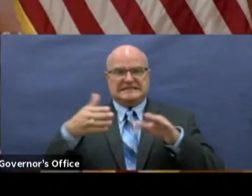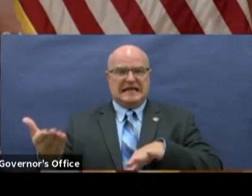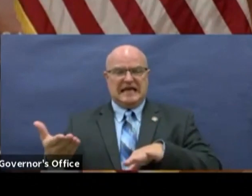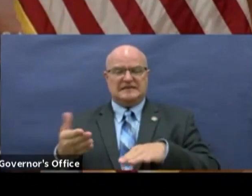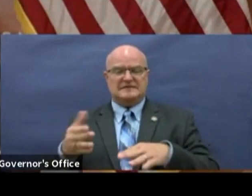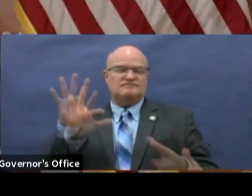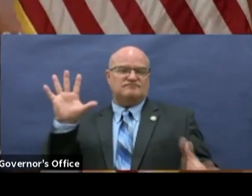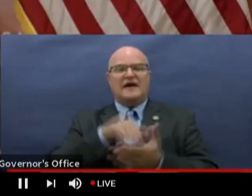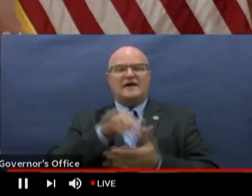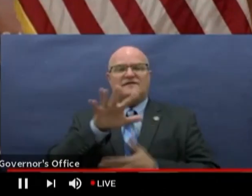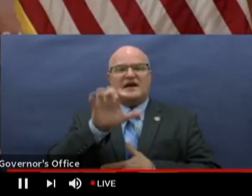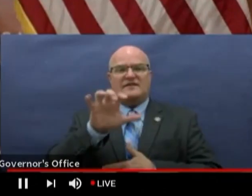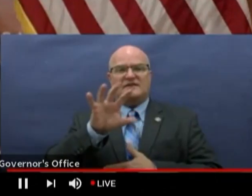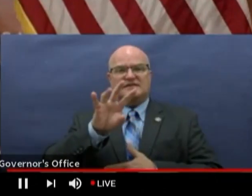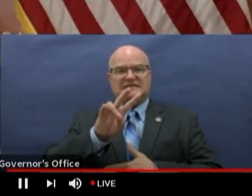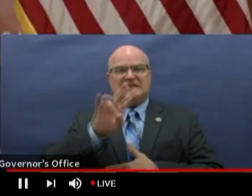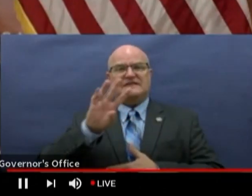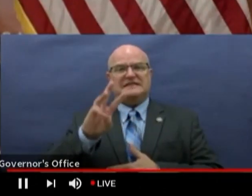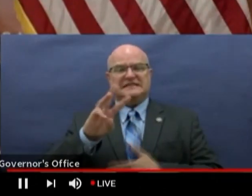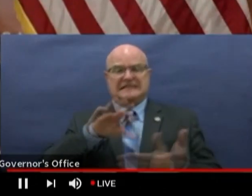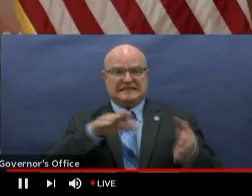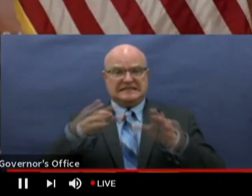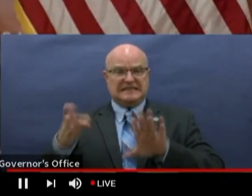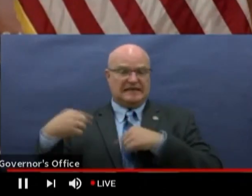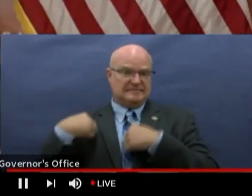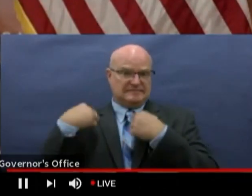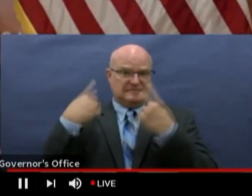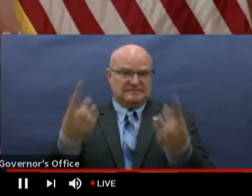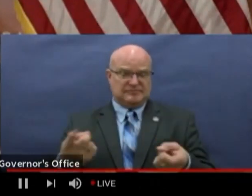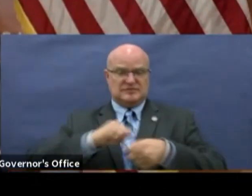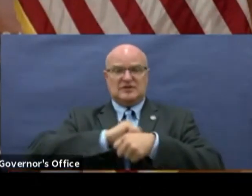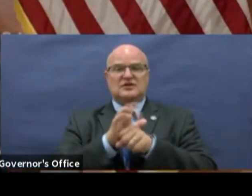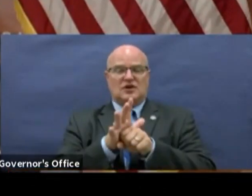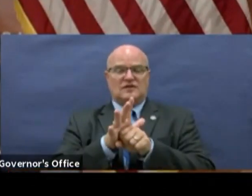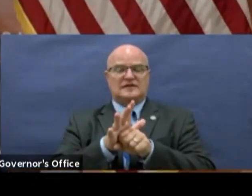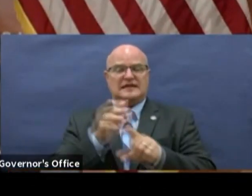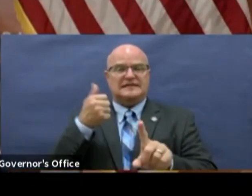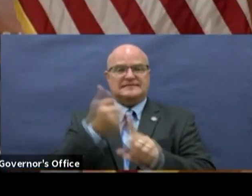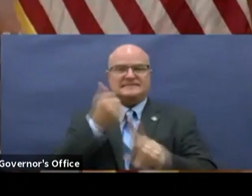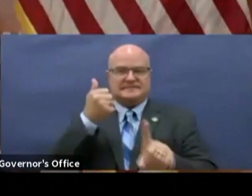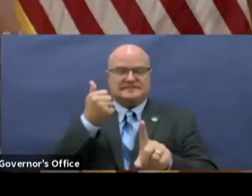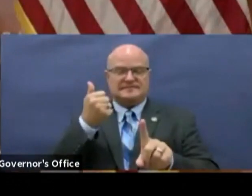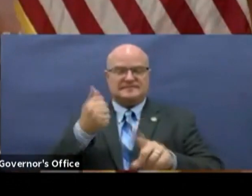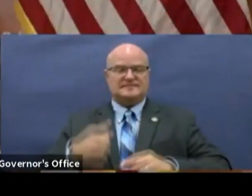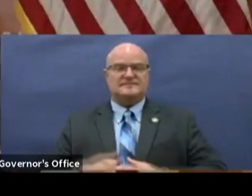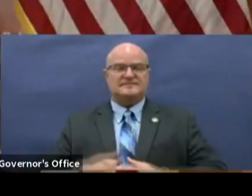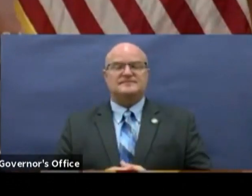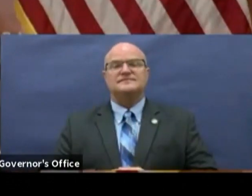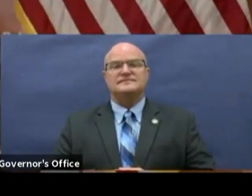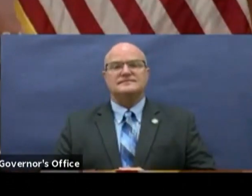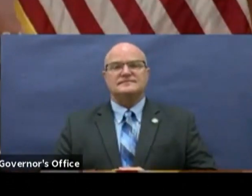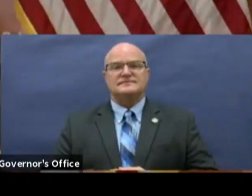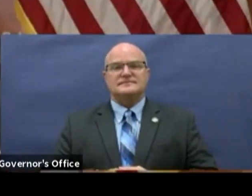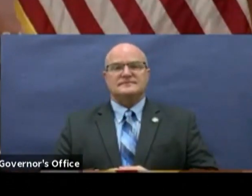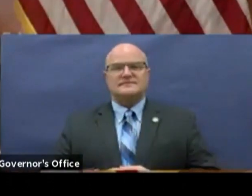that brings us to 1,006 deaths as a result of COVID-19.